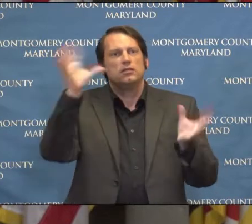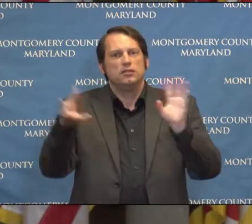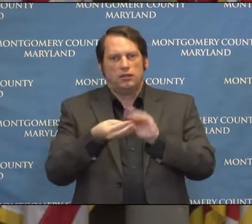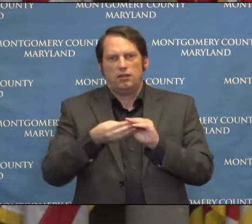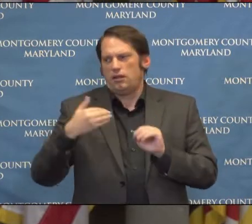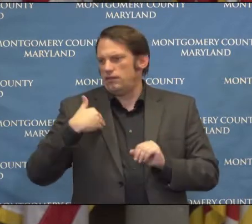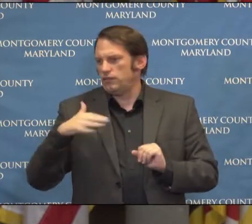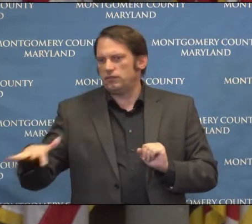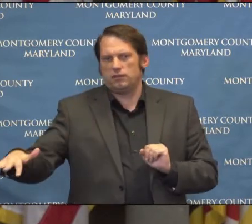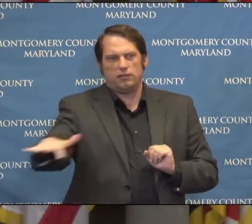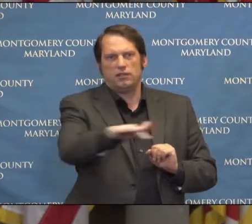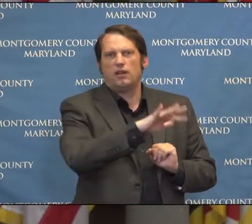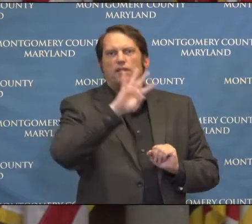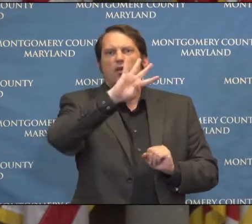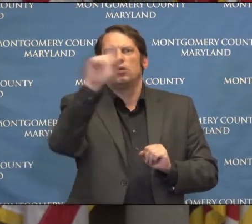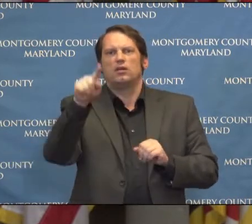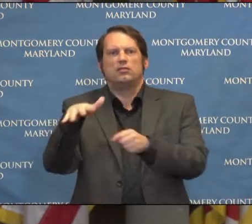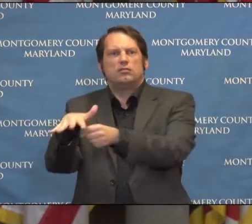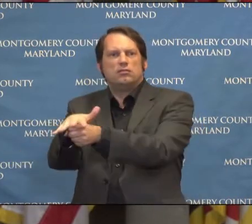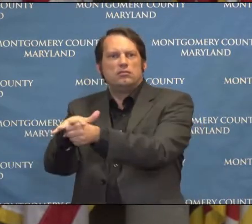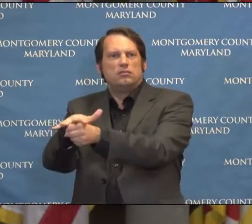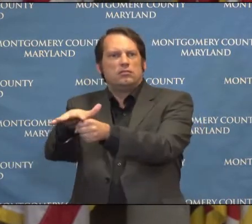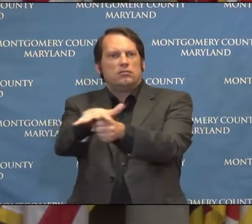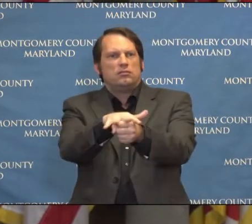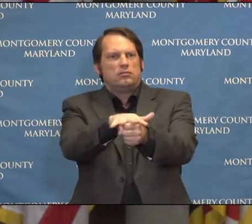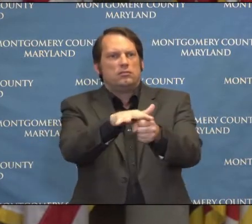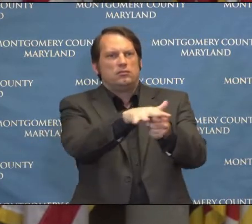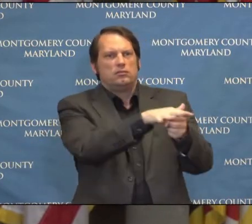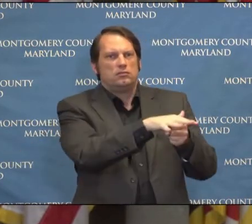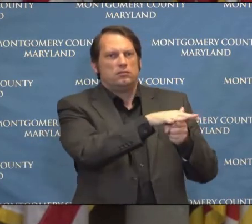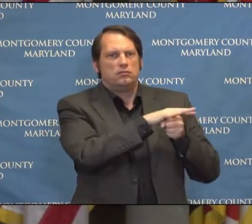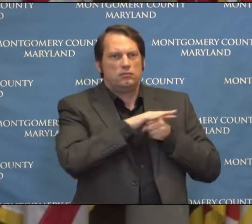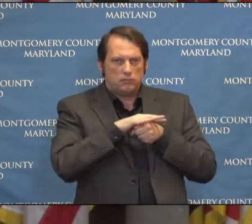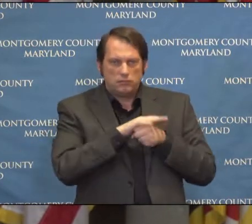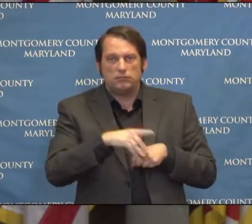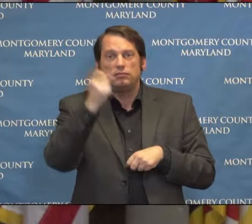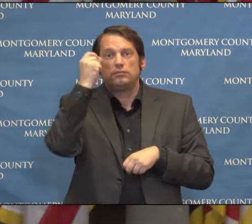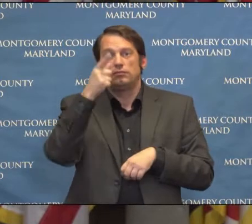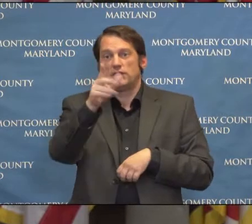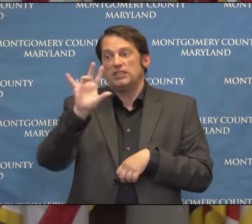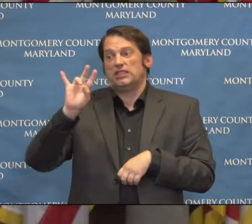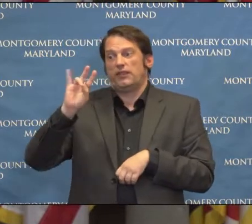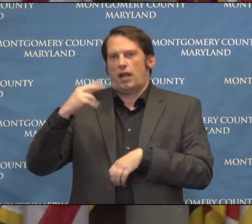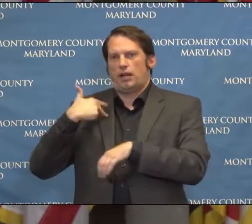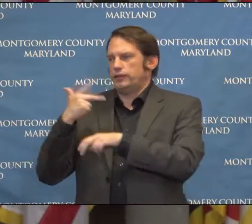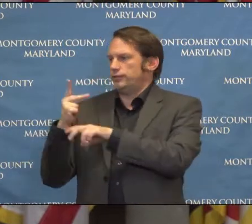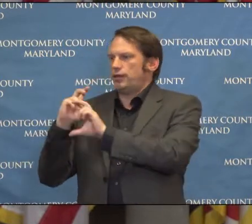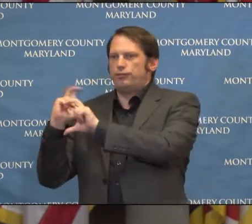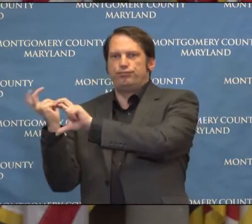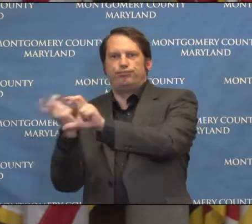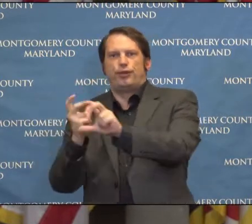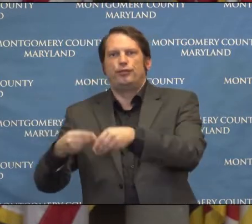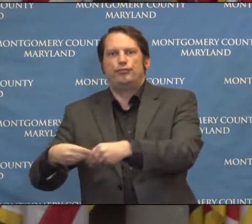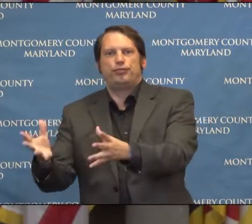work with our partners in the county to provide